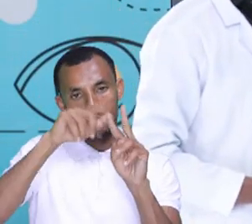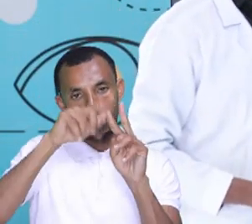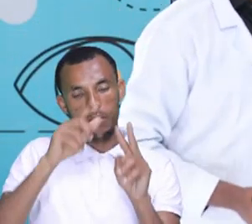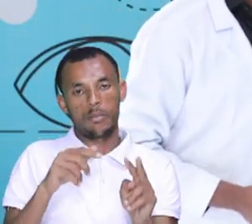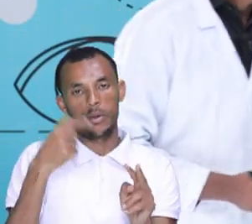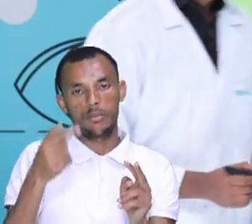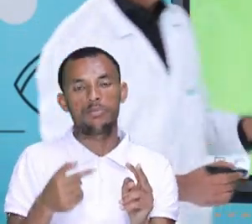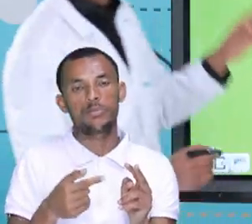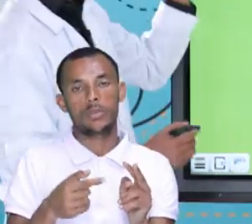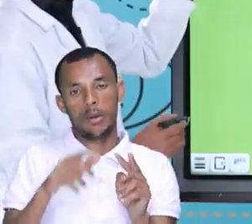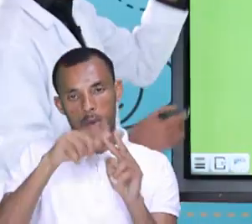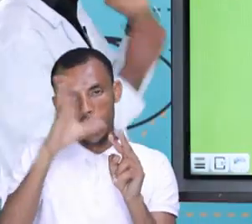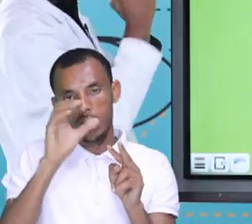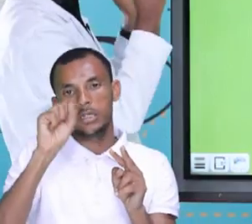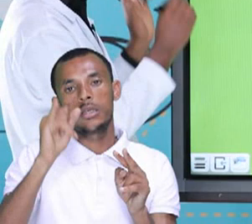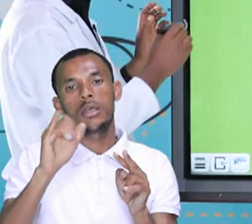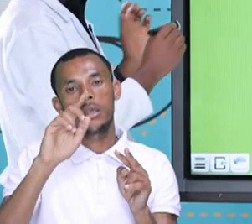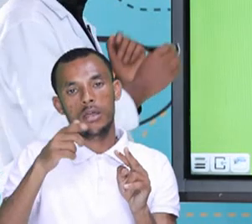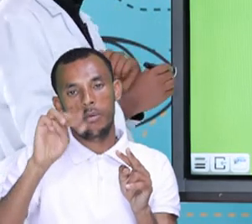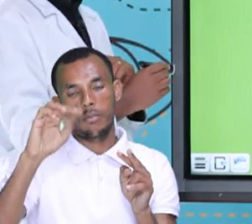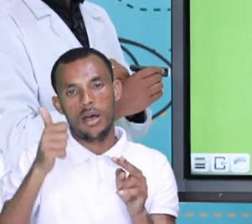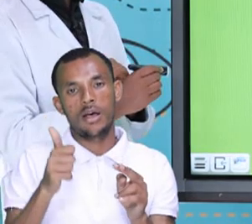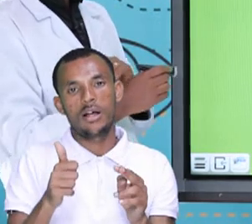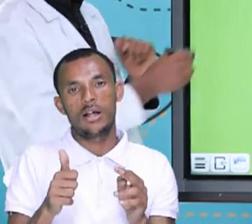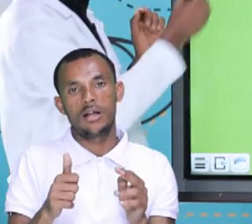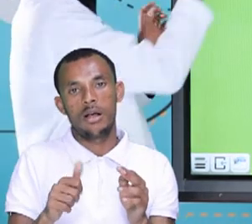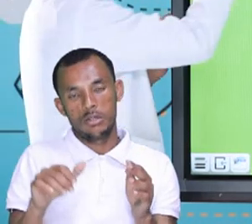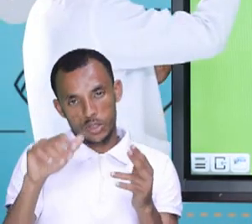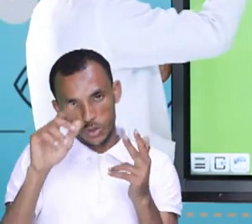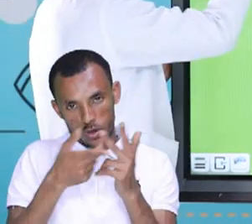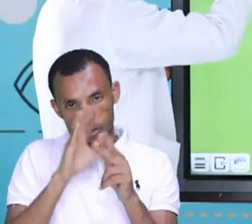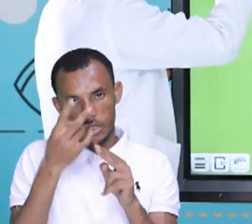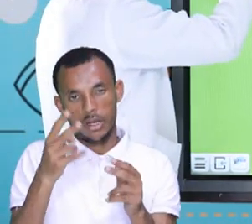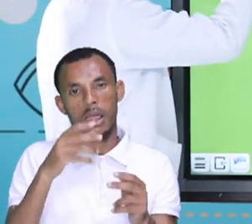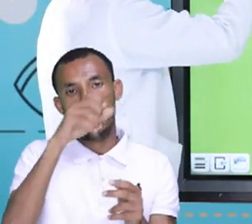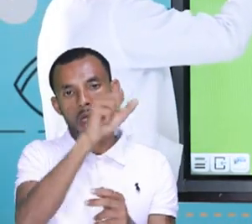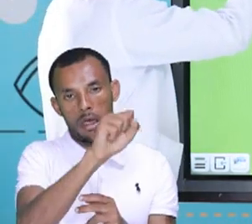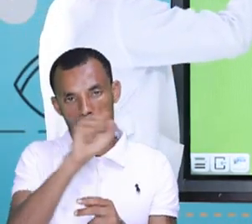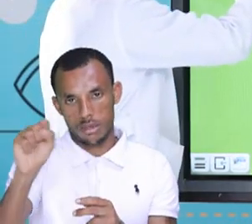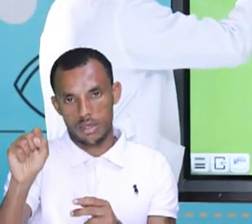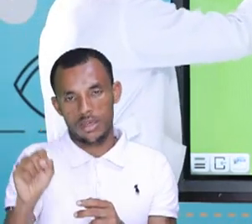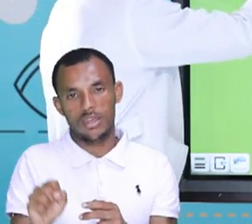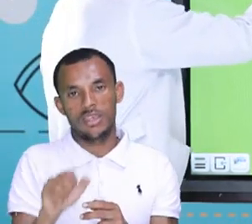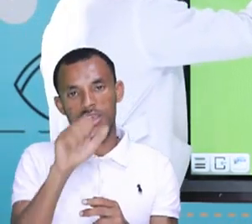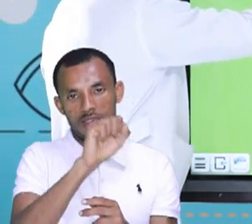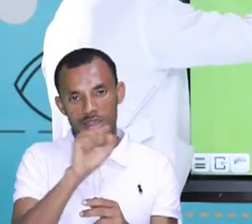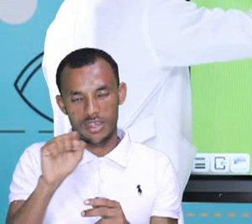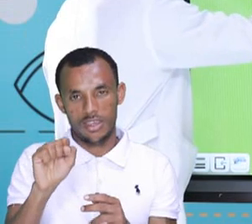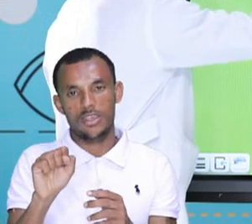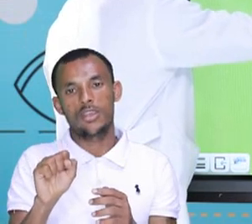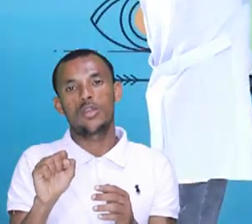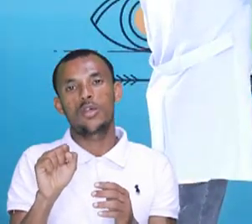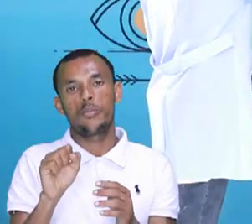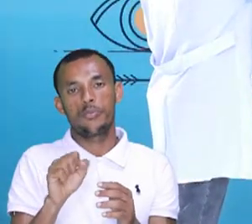Therefore, sigma and pi bonds. Now, the three simple types of overlaps are, the first one is S